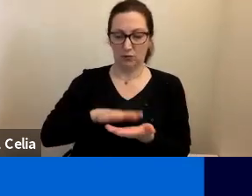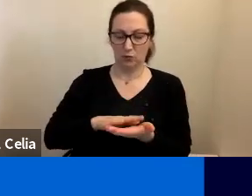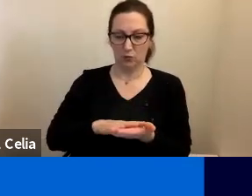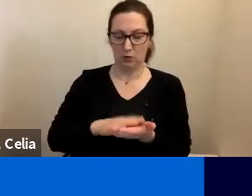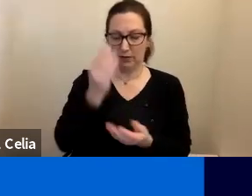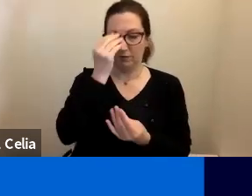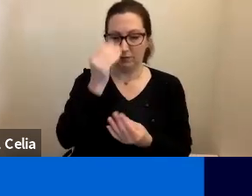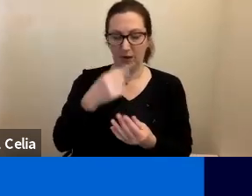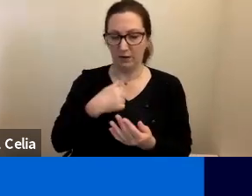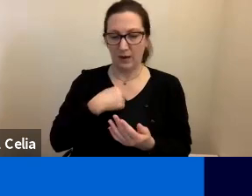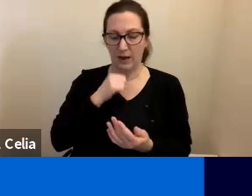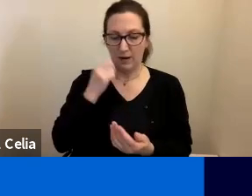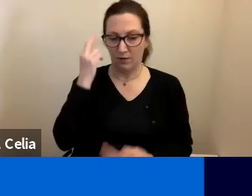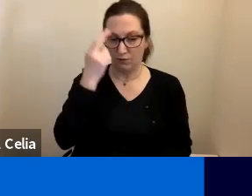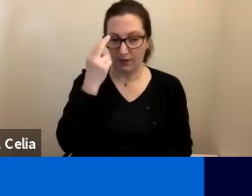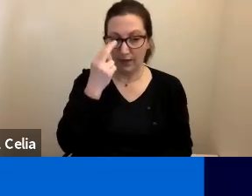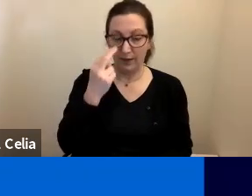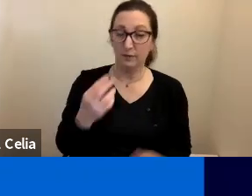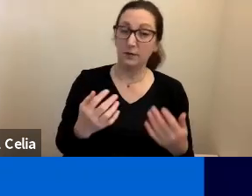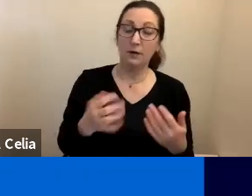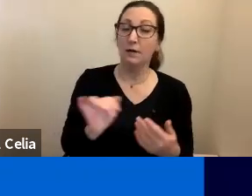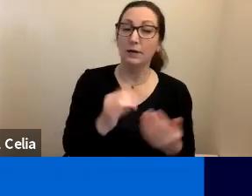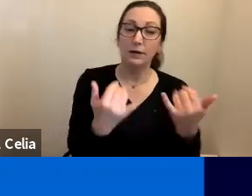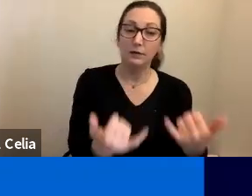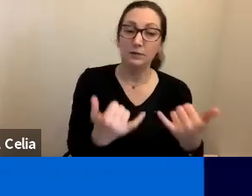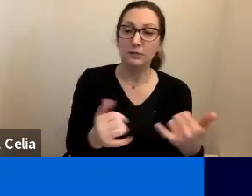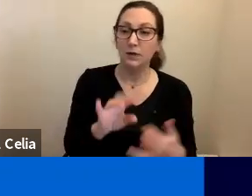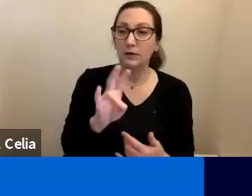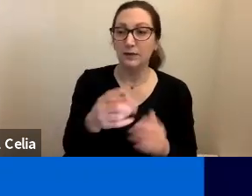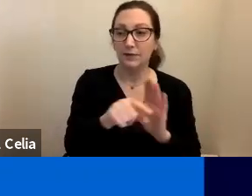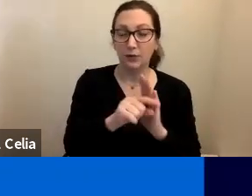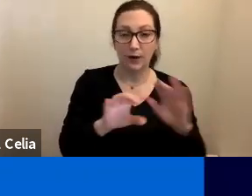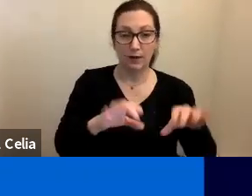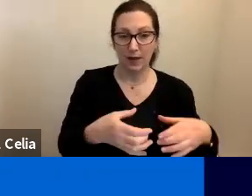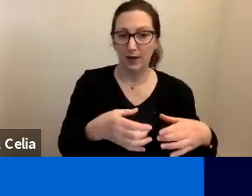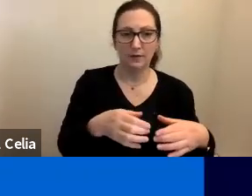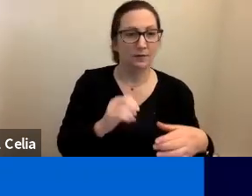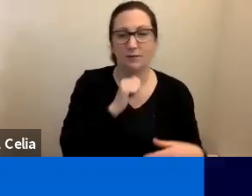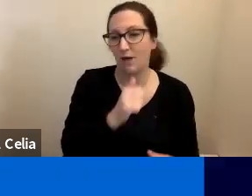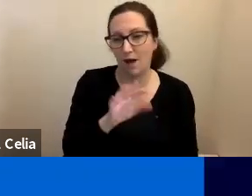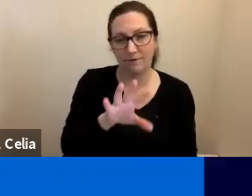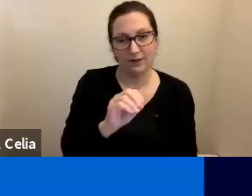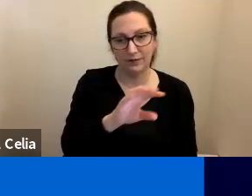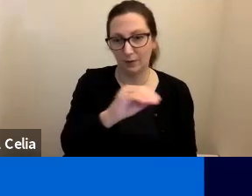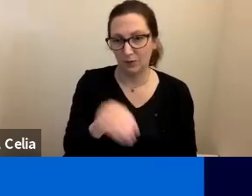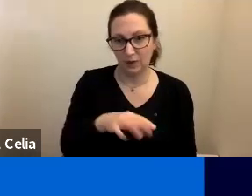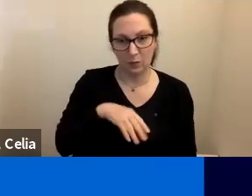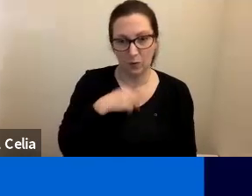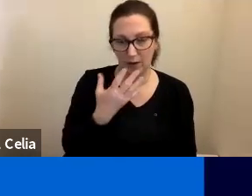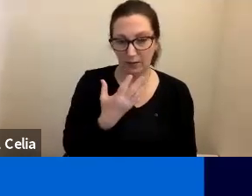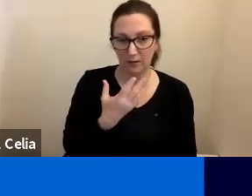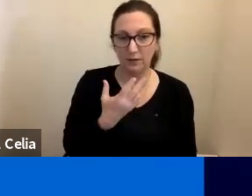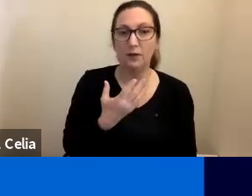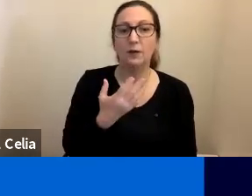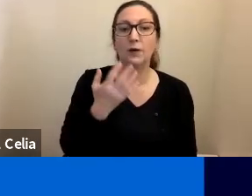proportionality. For example, our current 7th grade class is not 50% white because there